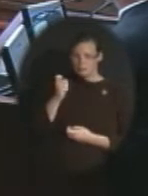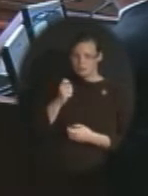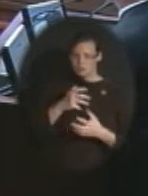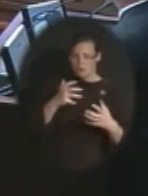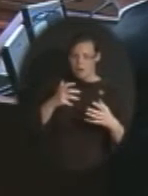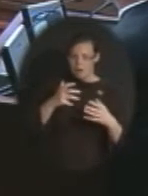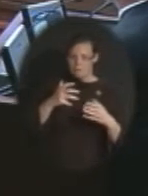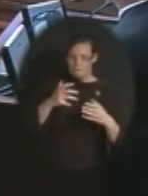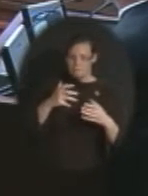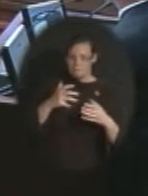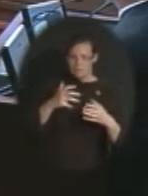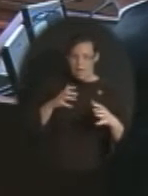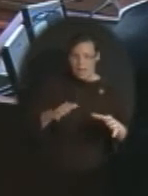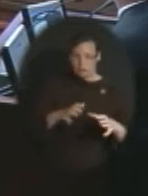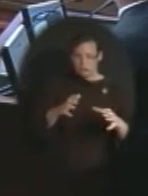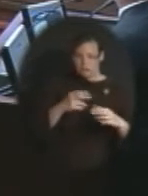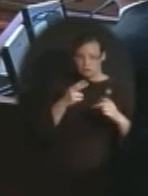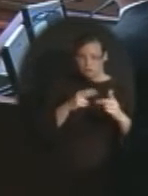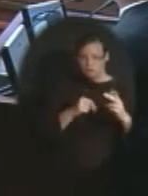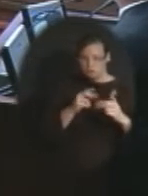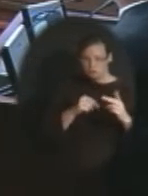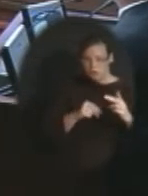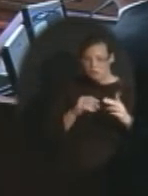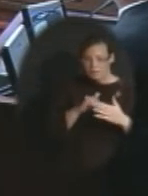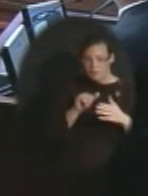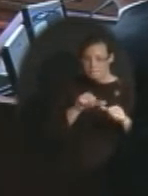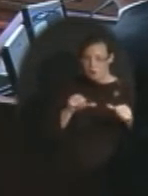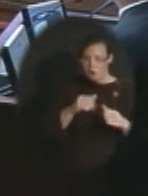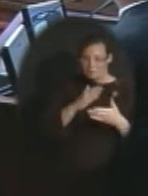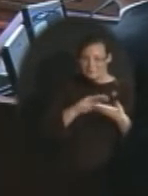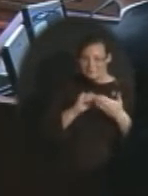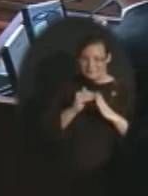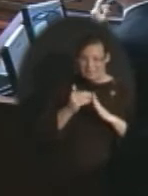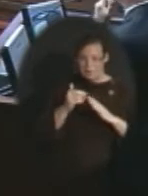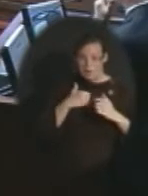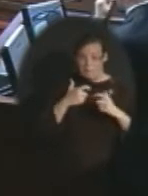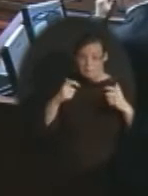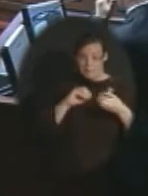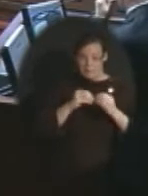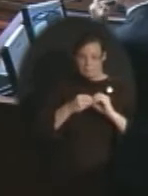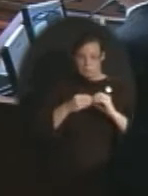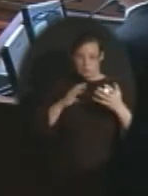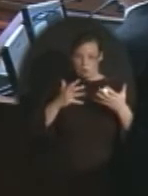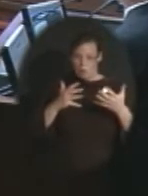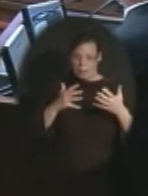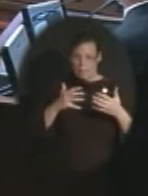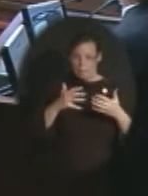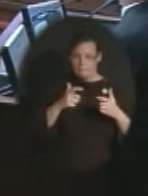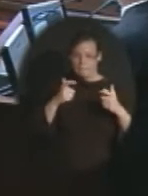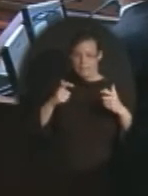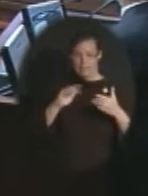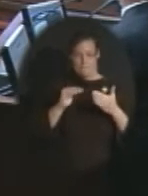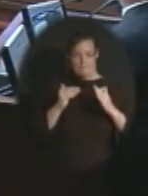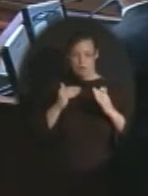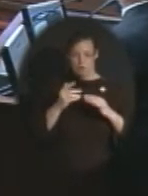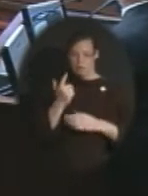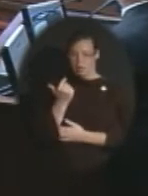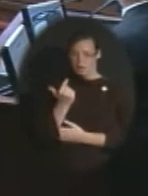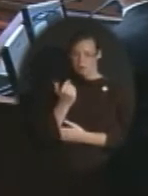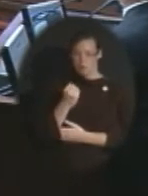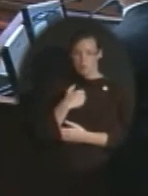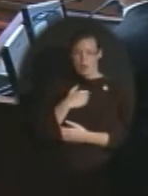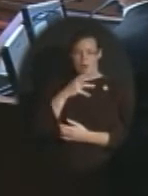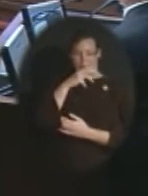of construction, a lot of action in that part of the city, and we've got big numbers here already. I mean, big in comparison to what they were a year ago. Correct. So I